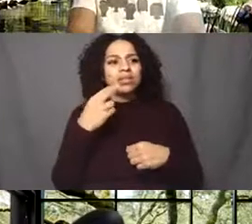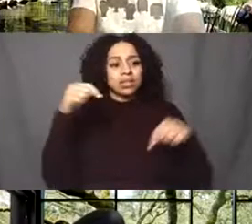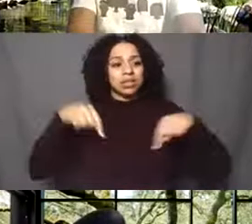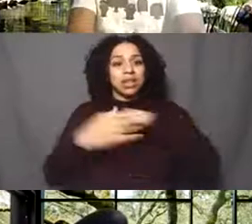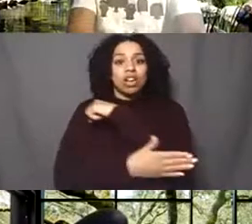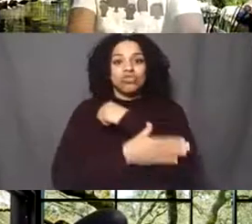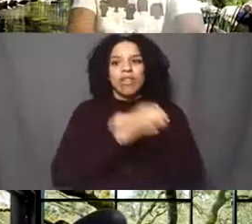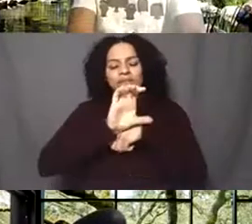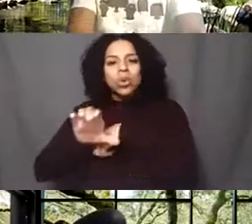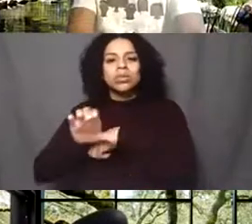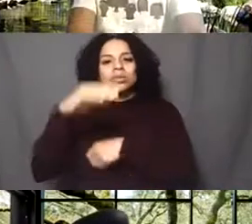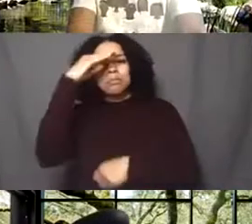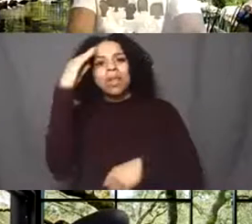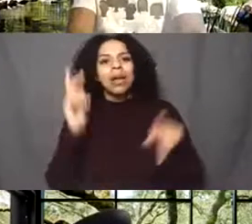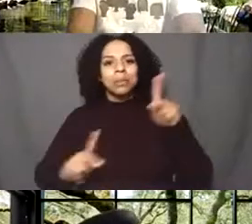live under.